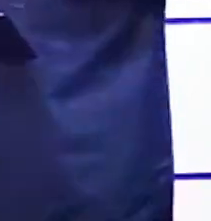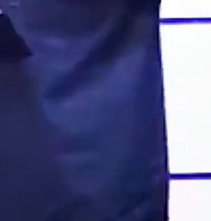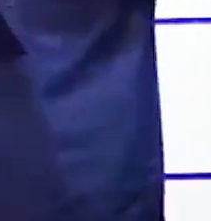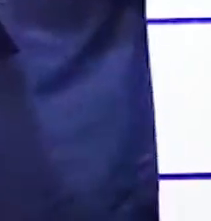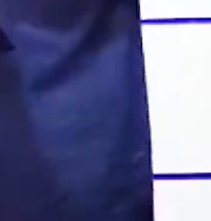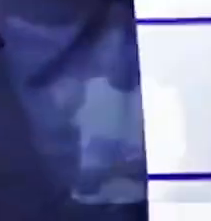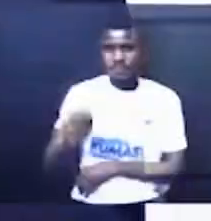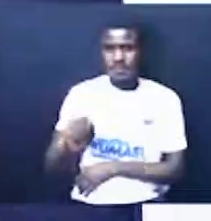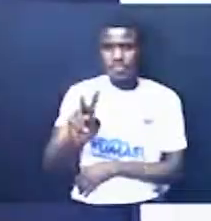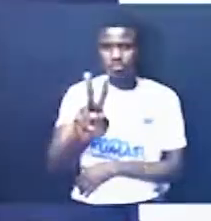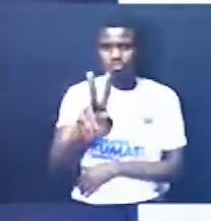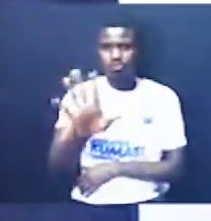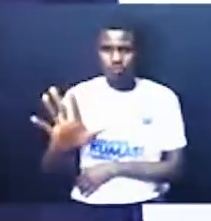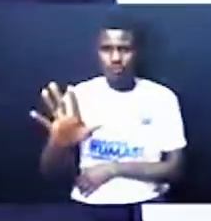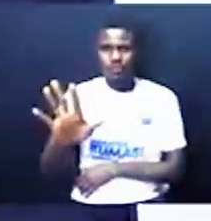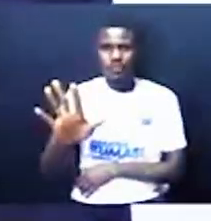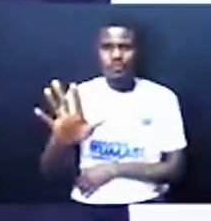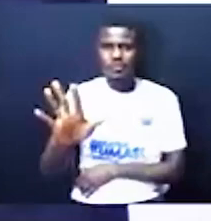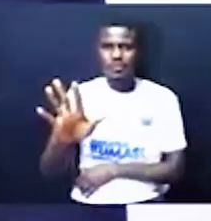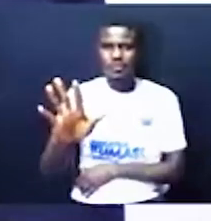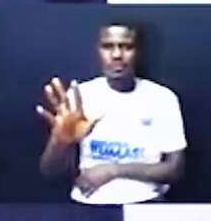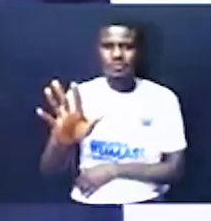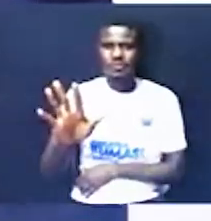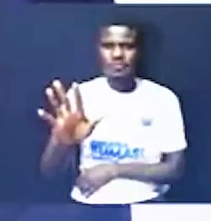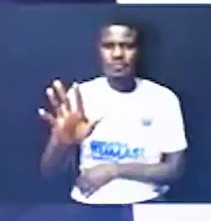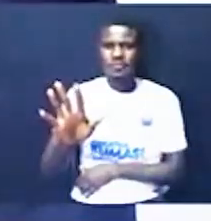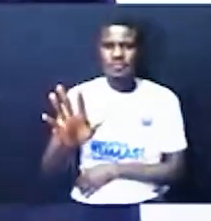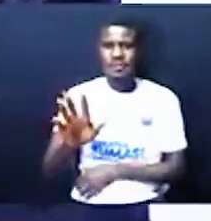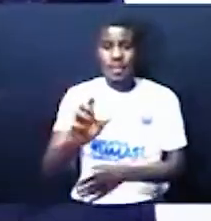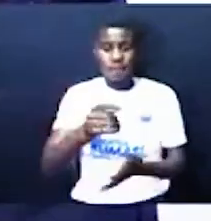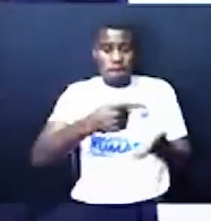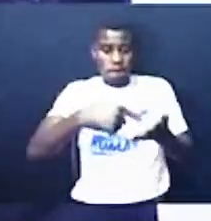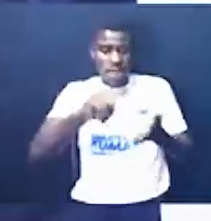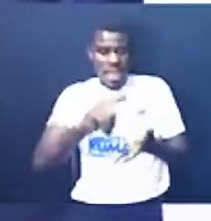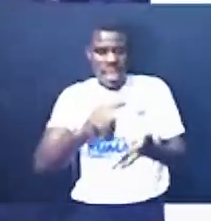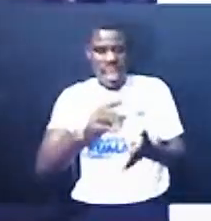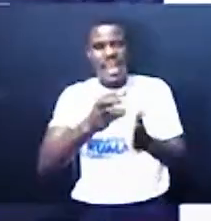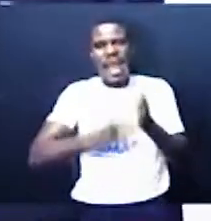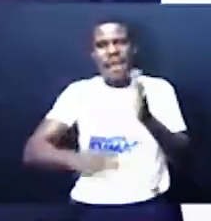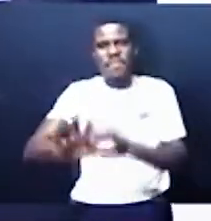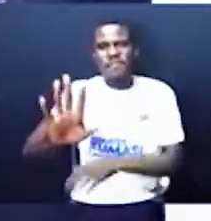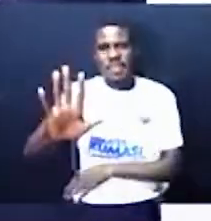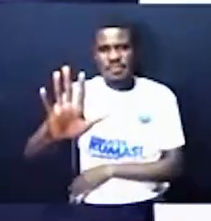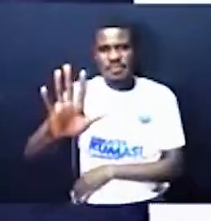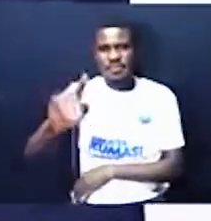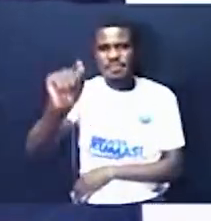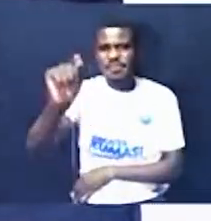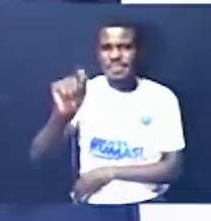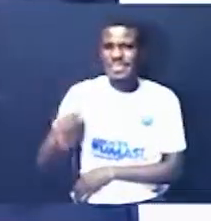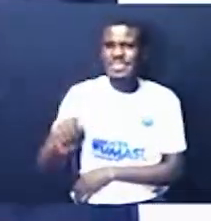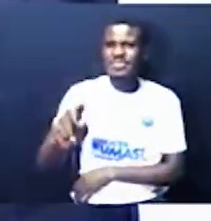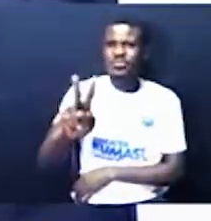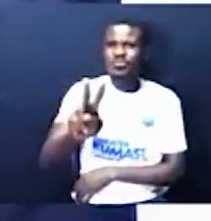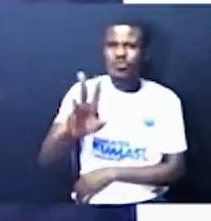verse 24. Yen shasi mfin yimu aduonu enan no. Mark chapter 5 from